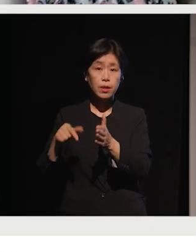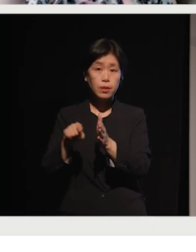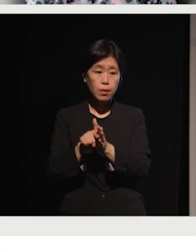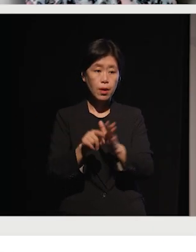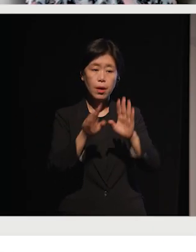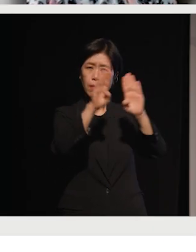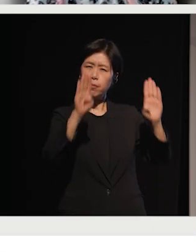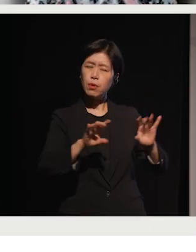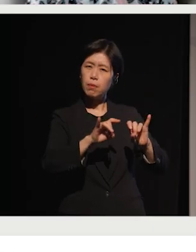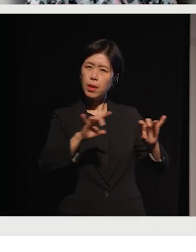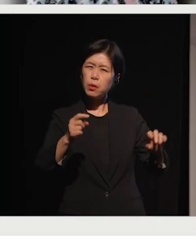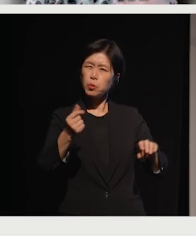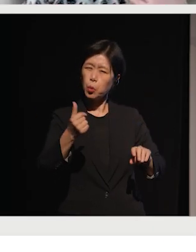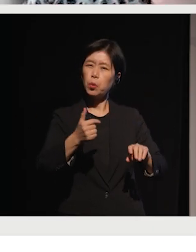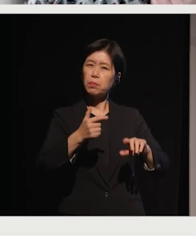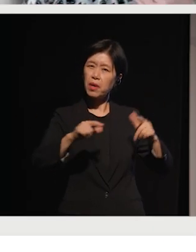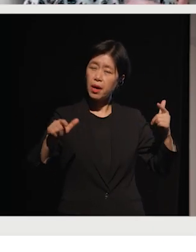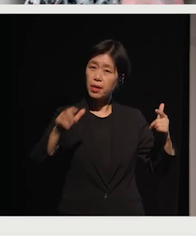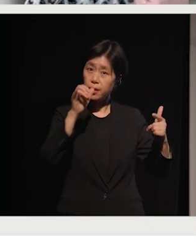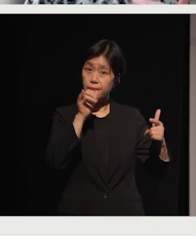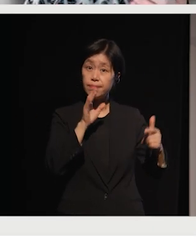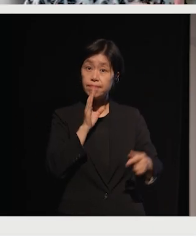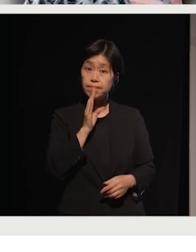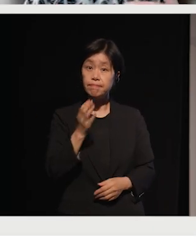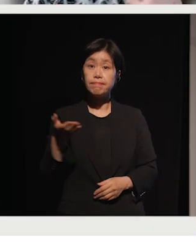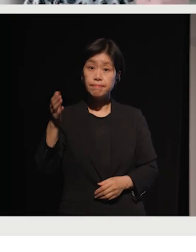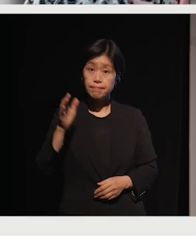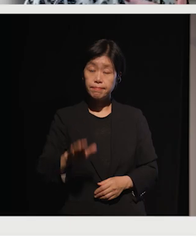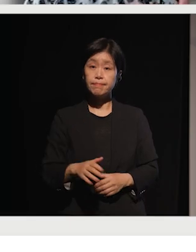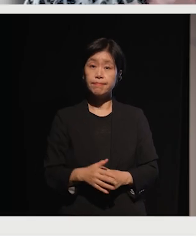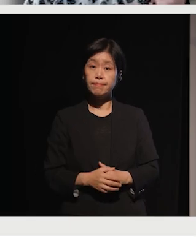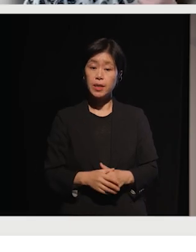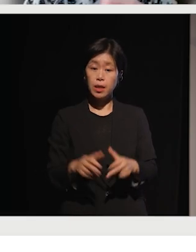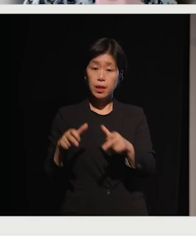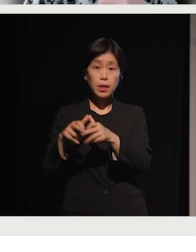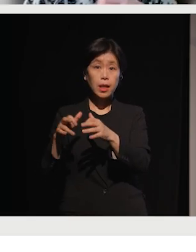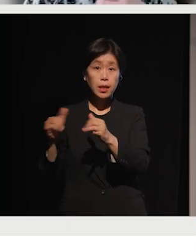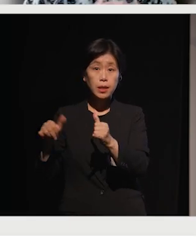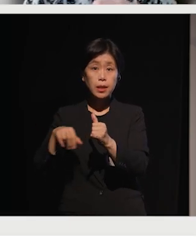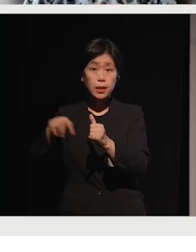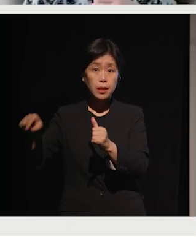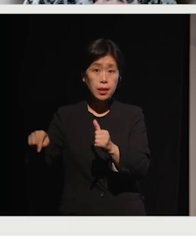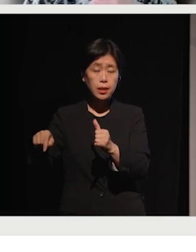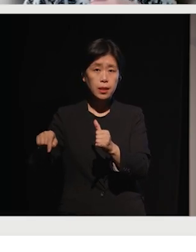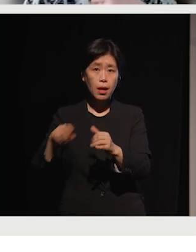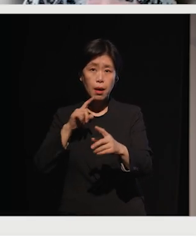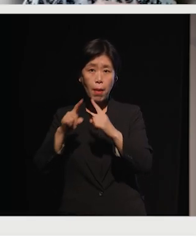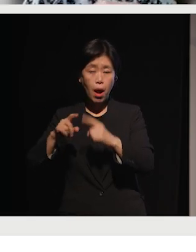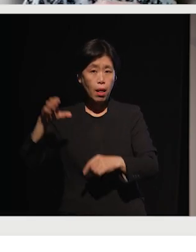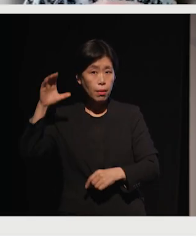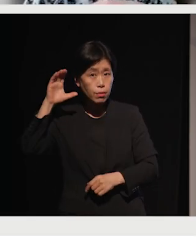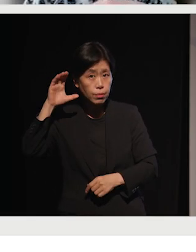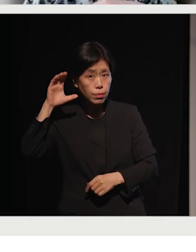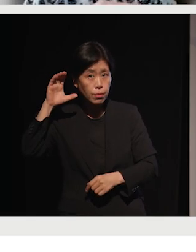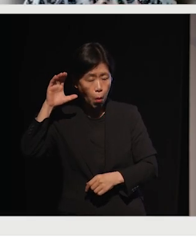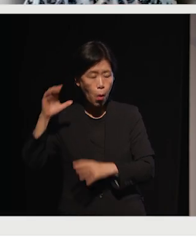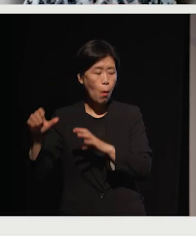vary from museum to museum, but I can't overemphasize the importance of having those disability voices in the